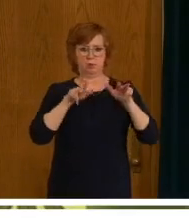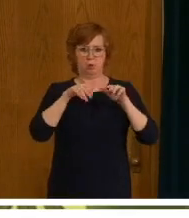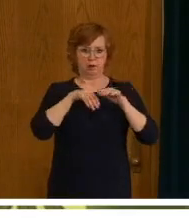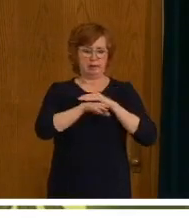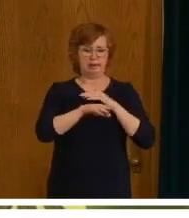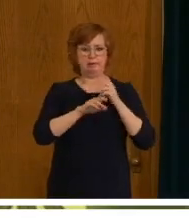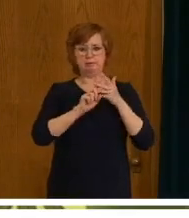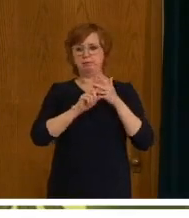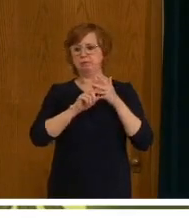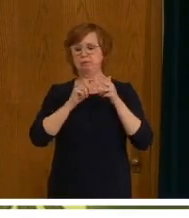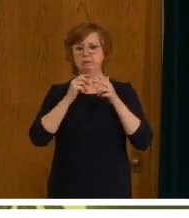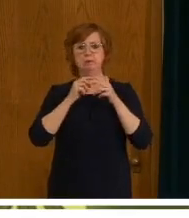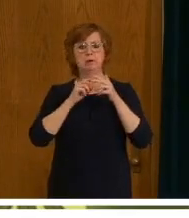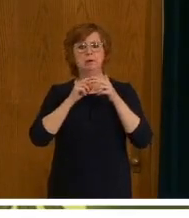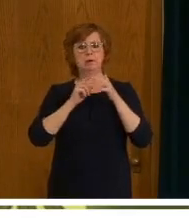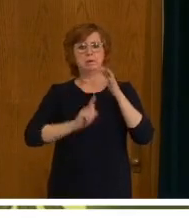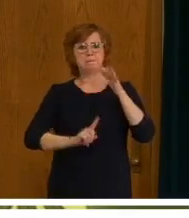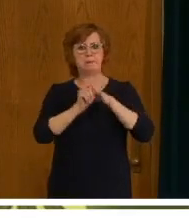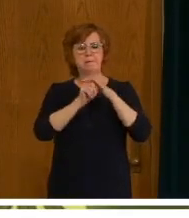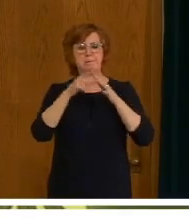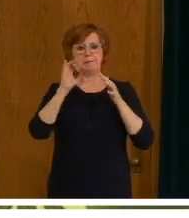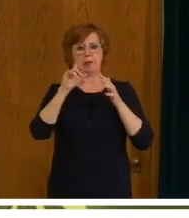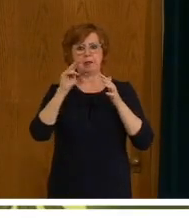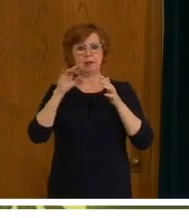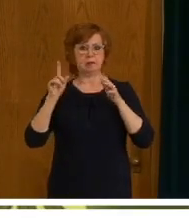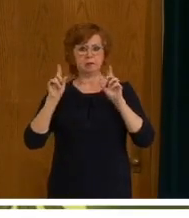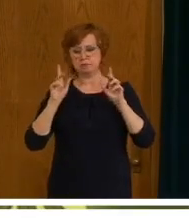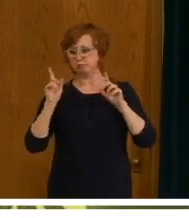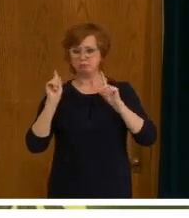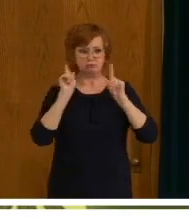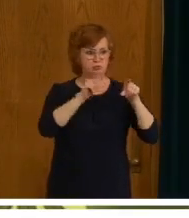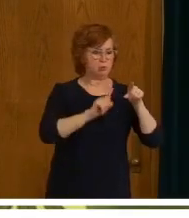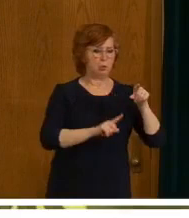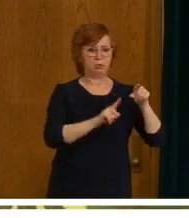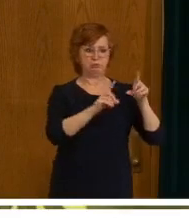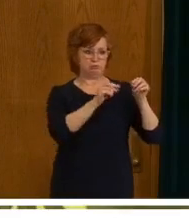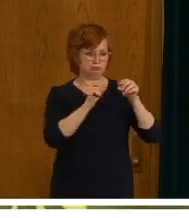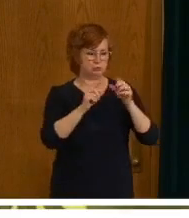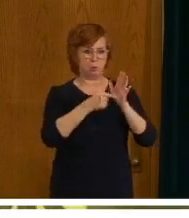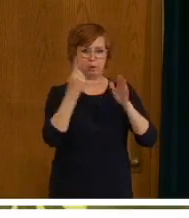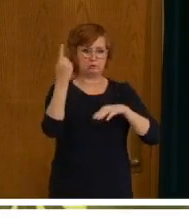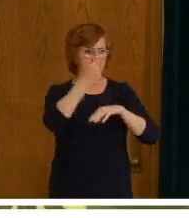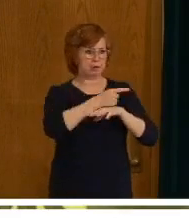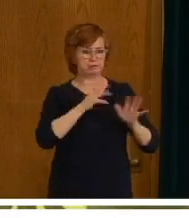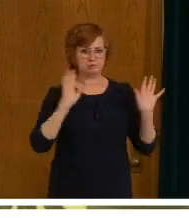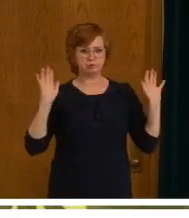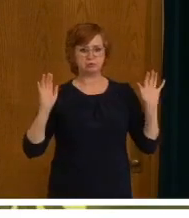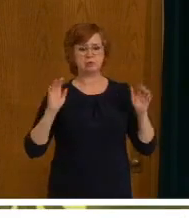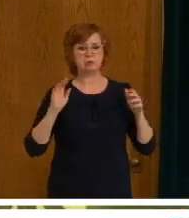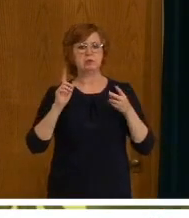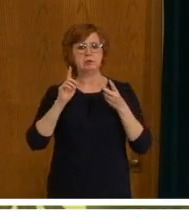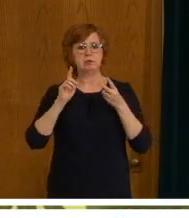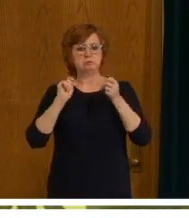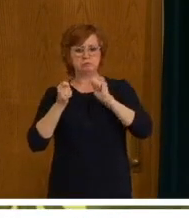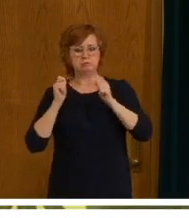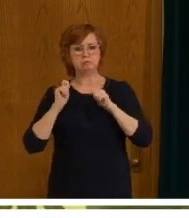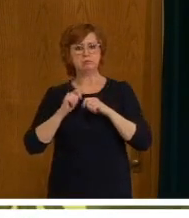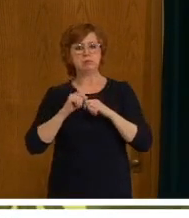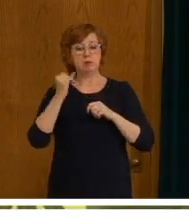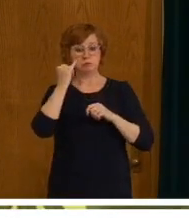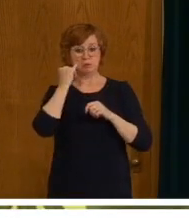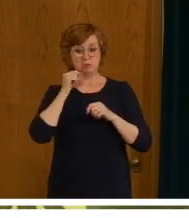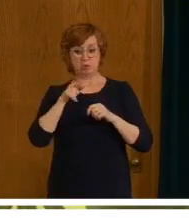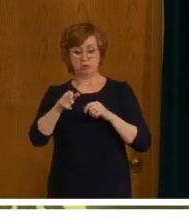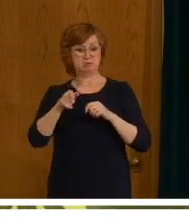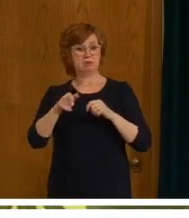clinics, managing drive-thrus, readjusting doses where we see available doses not being taken up as quickly as